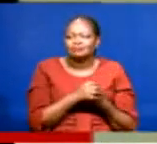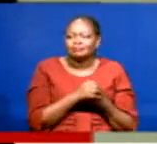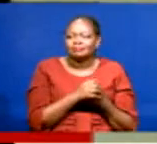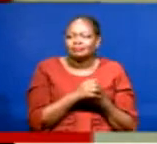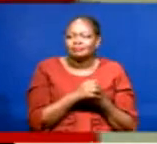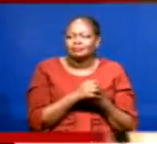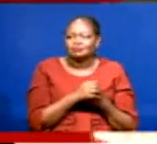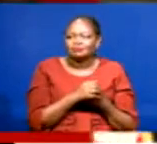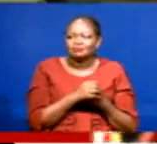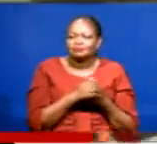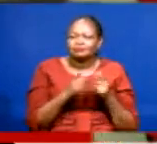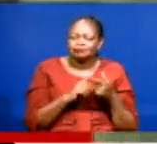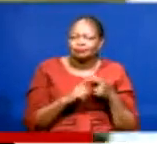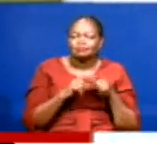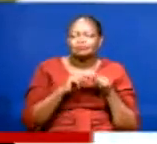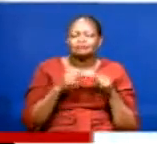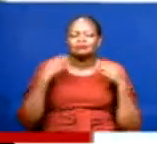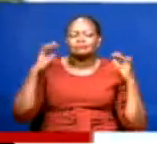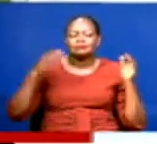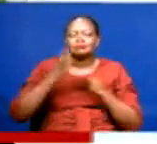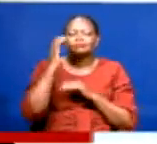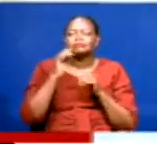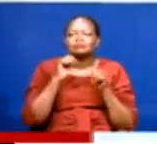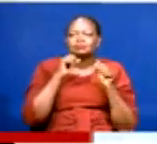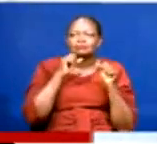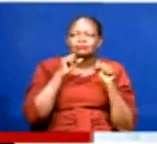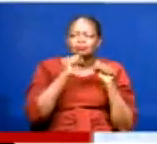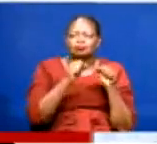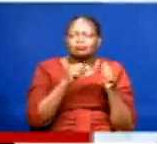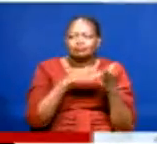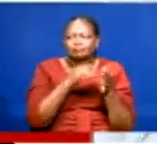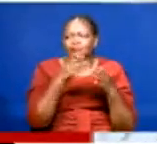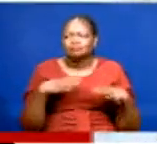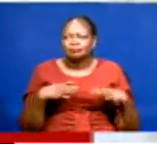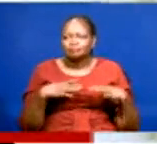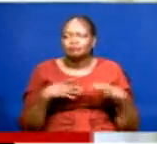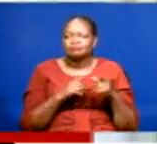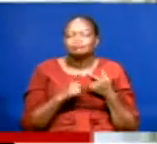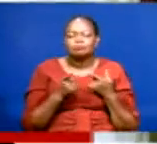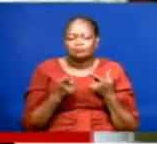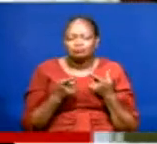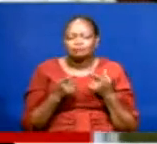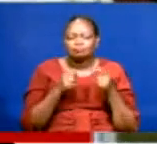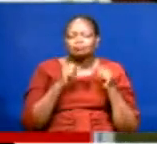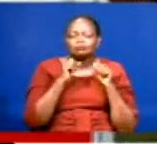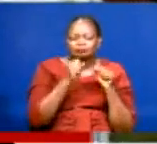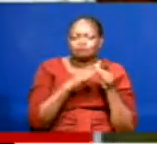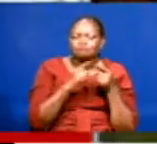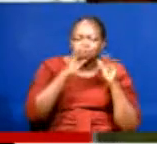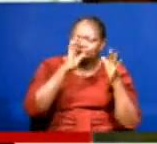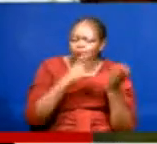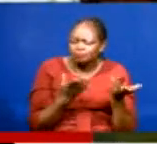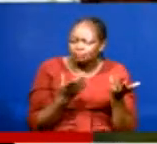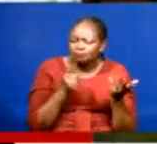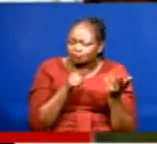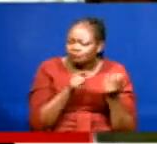Angel of War, of course, fighting against Mendes. Her name is already out, and that particular fight. How important is it for you, this